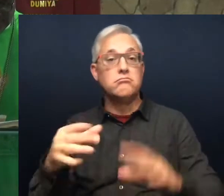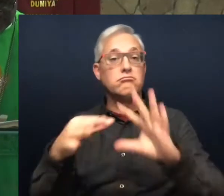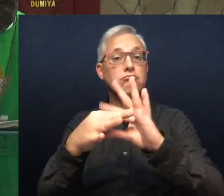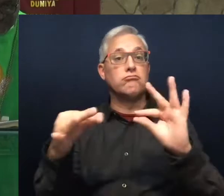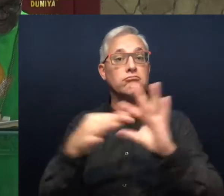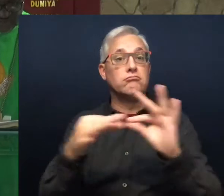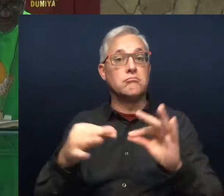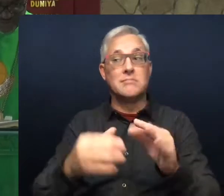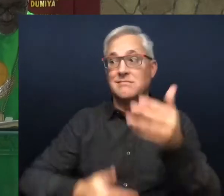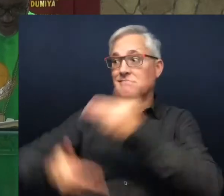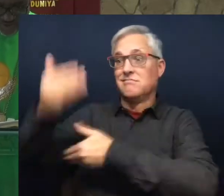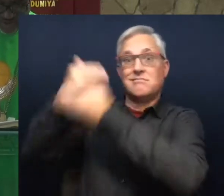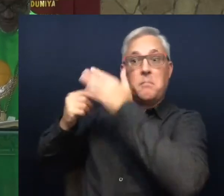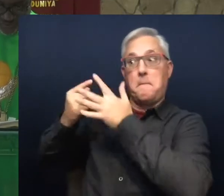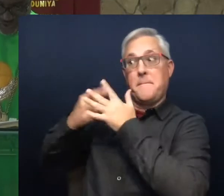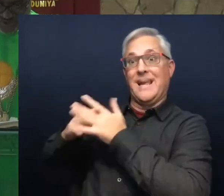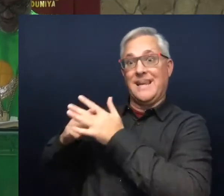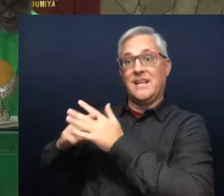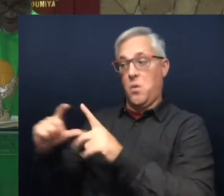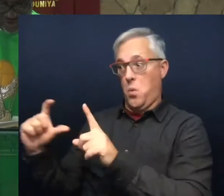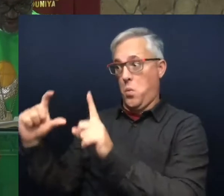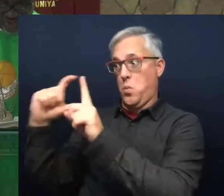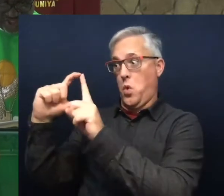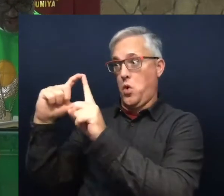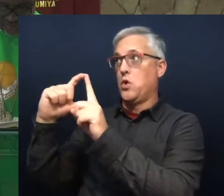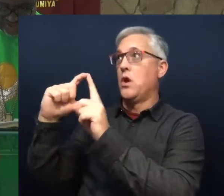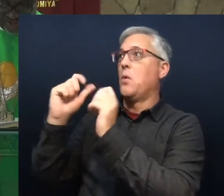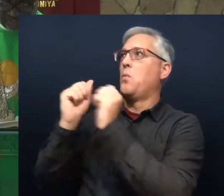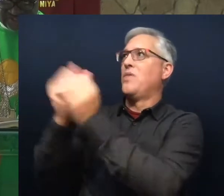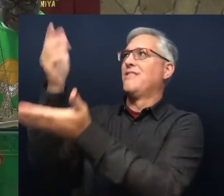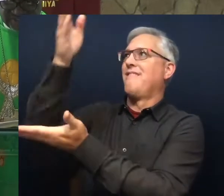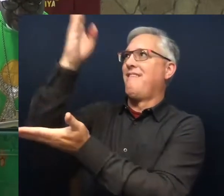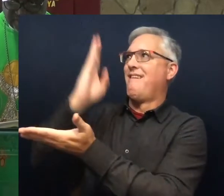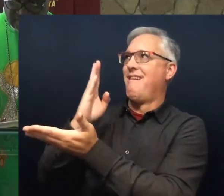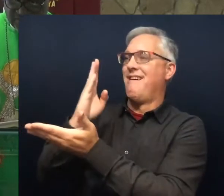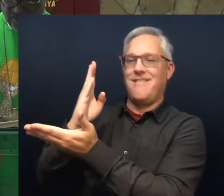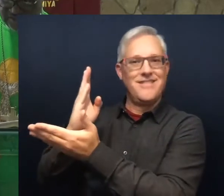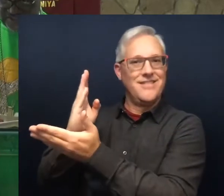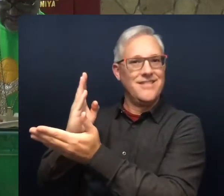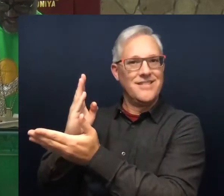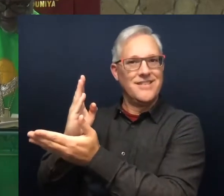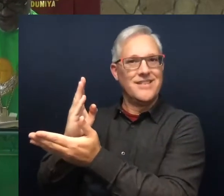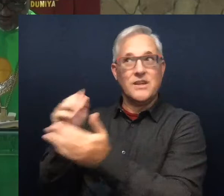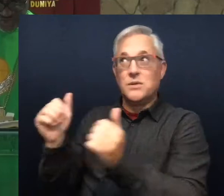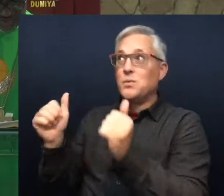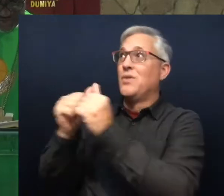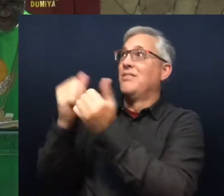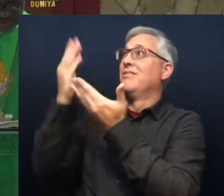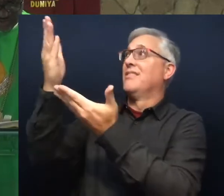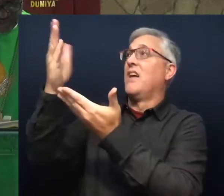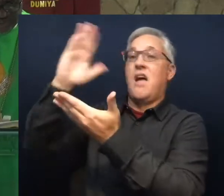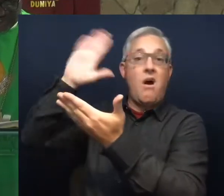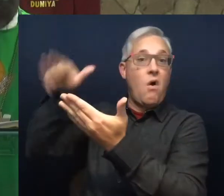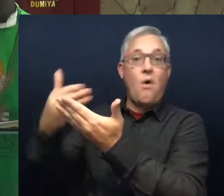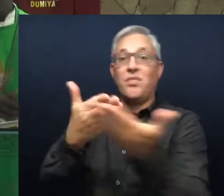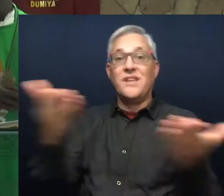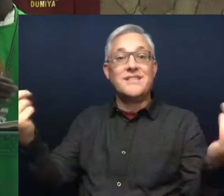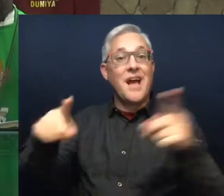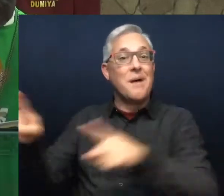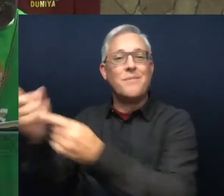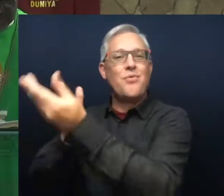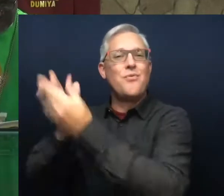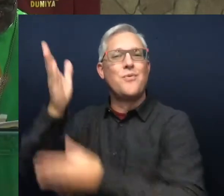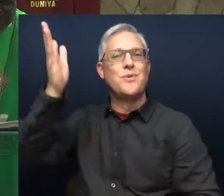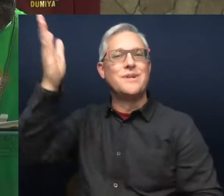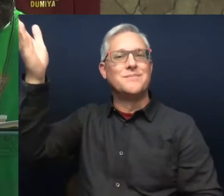saying, in the beginning was the Word, and the Word was with God. He was in the beginning, and all things came into being through him. And without